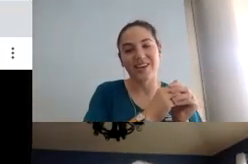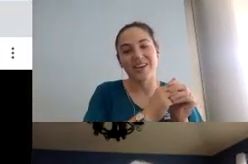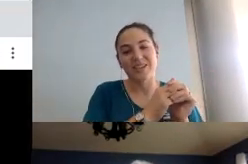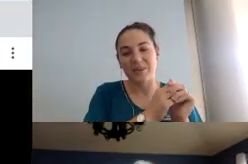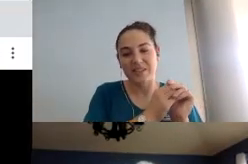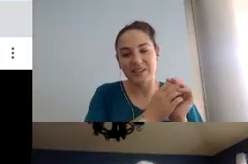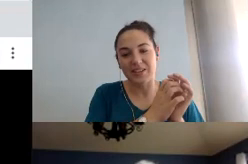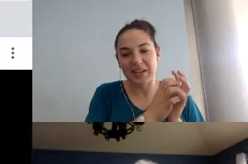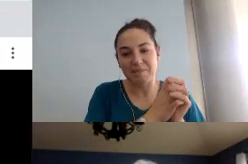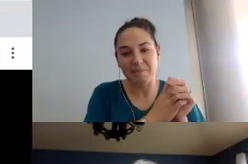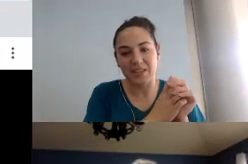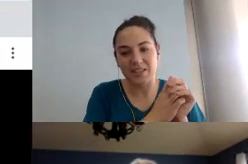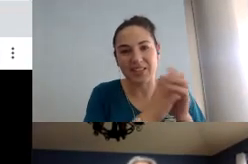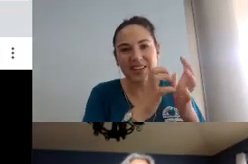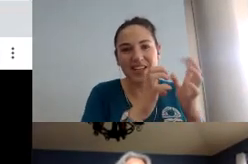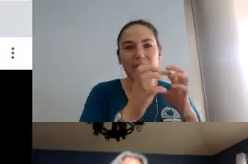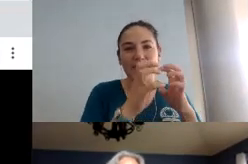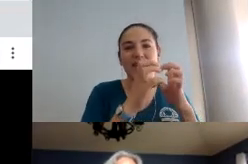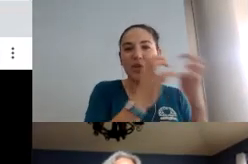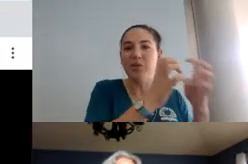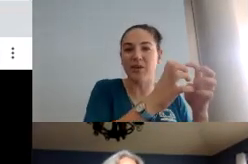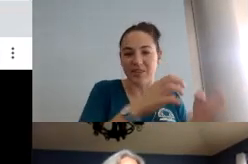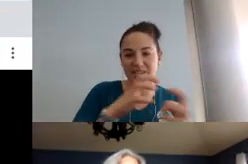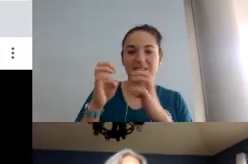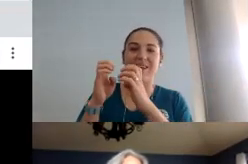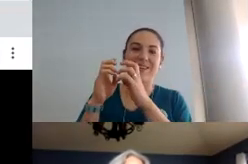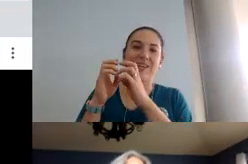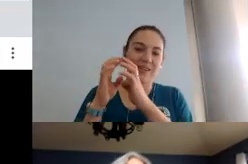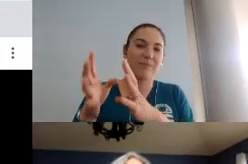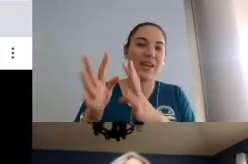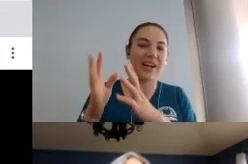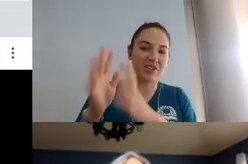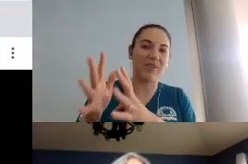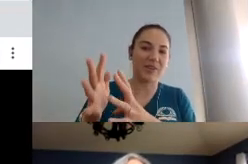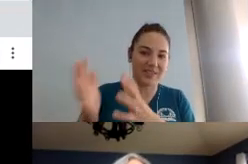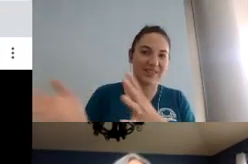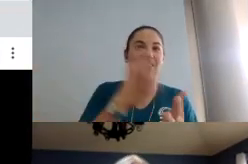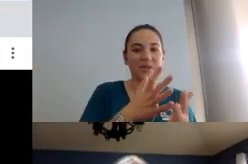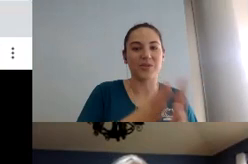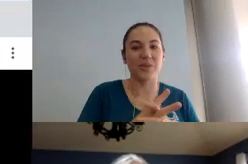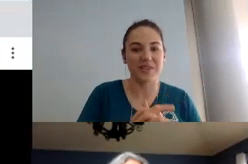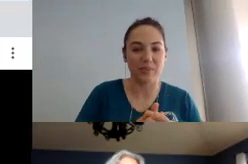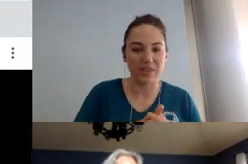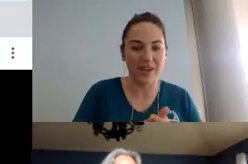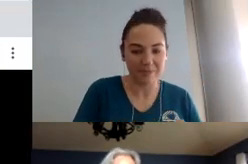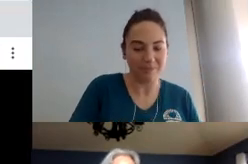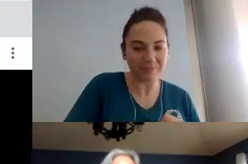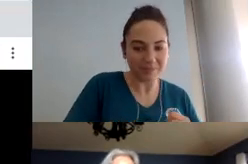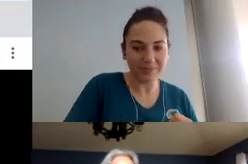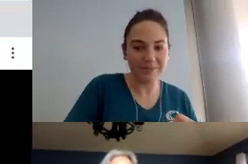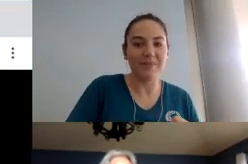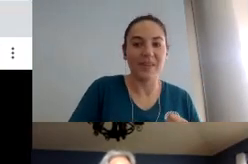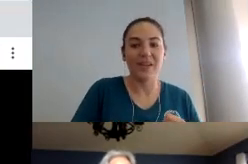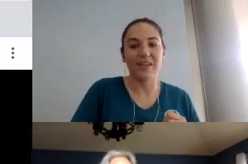practices. So it's like, instead of it being tool focused, it's like pedagogy focused, and then how the tool can support that.